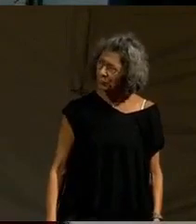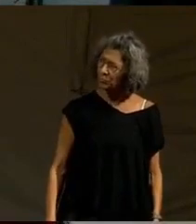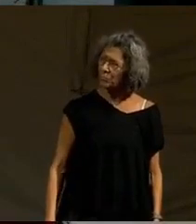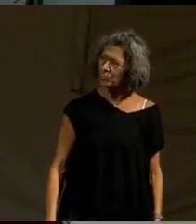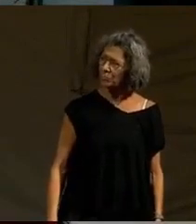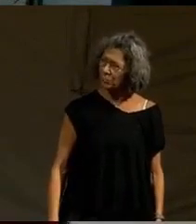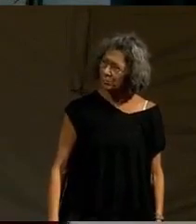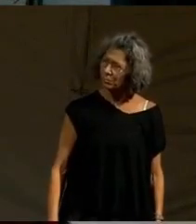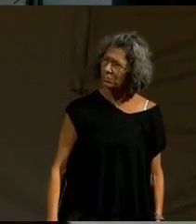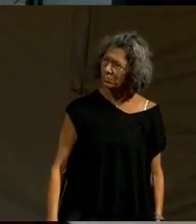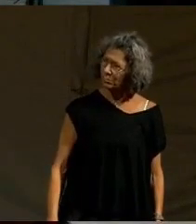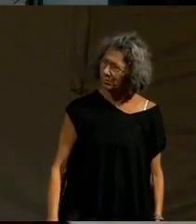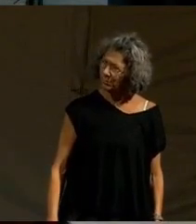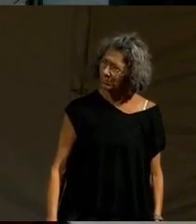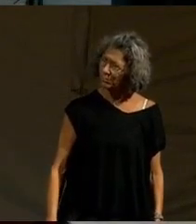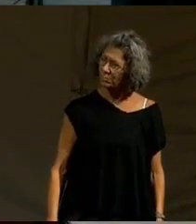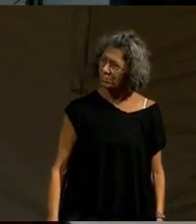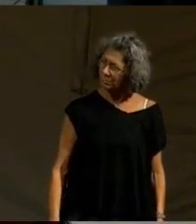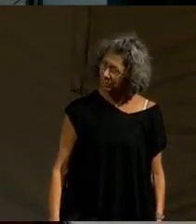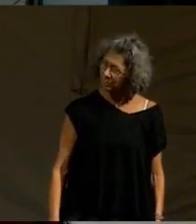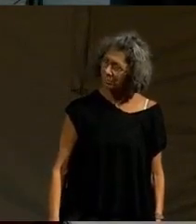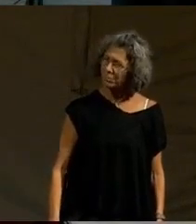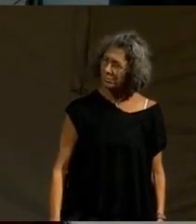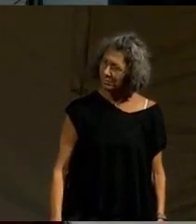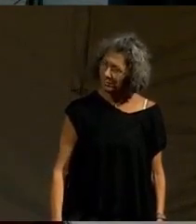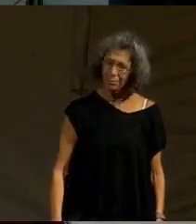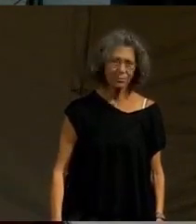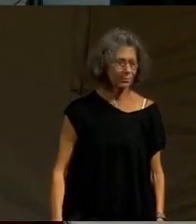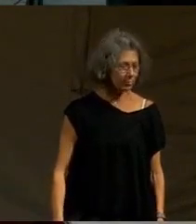Ain't that the turbulent woman?